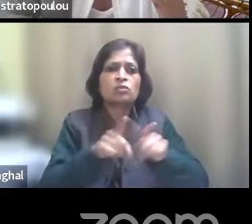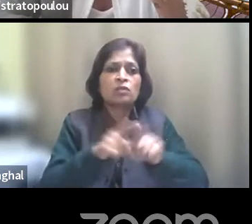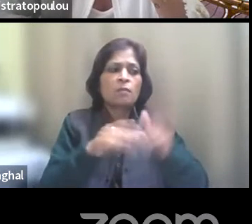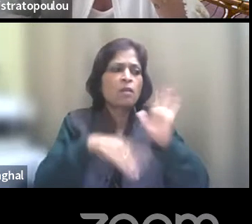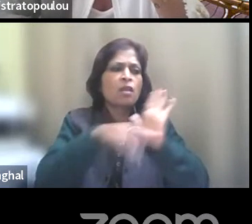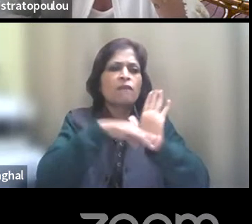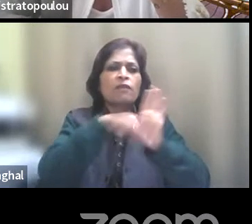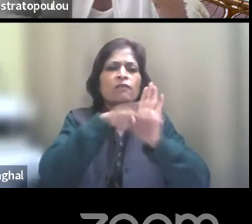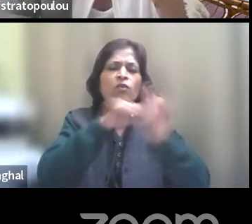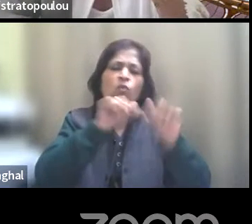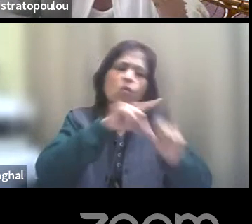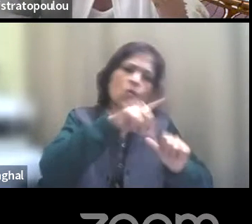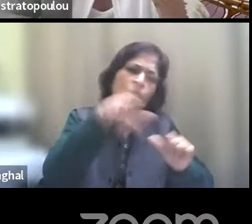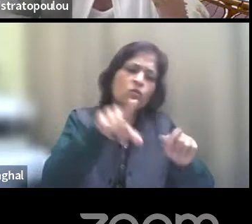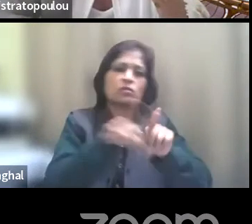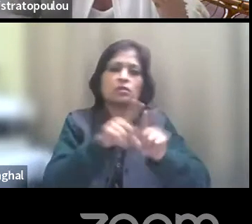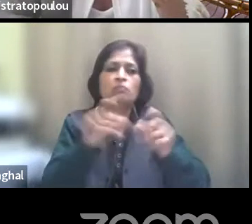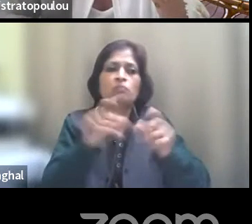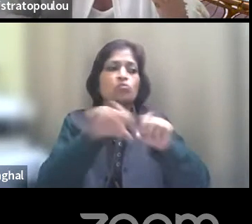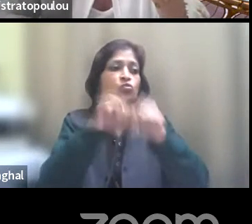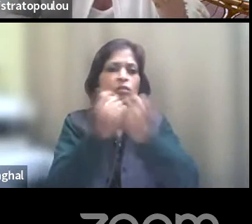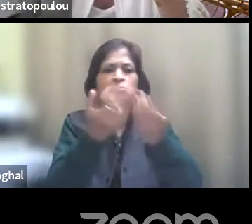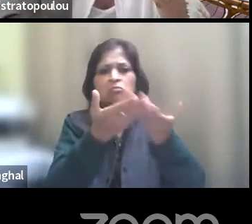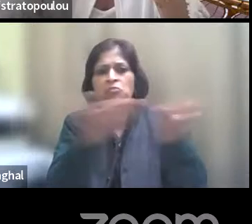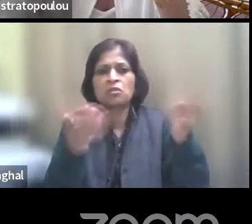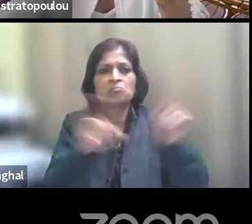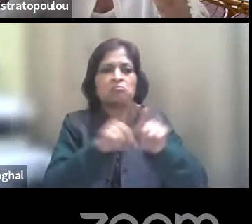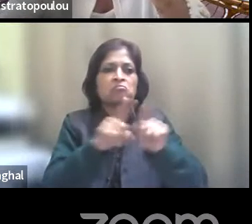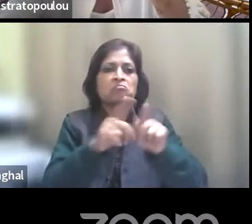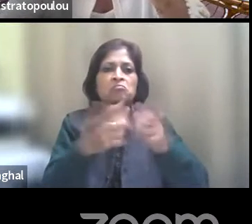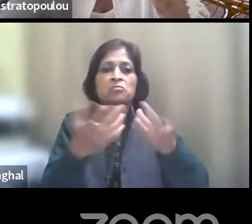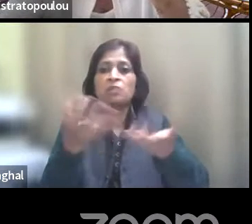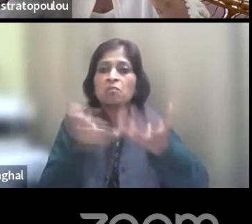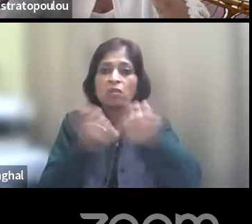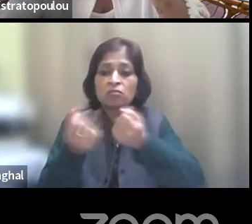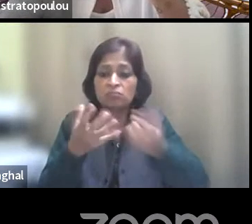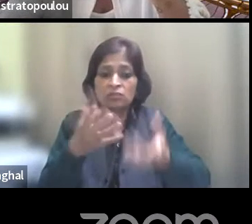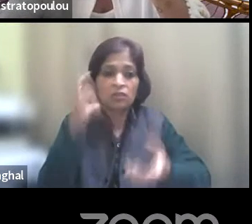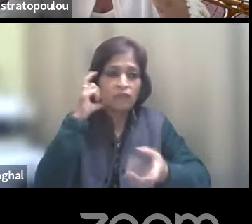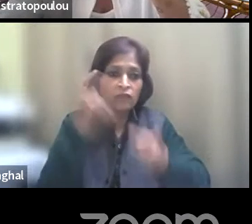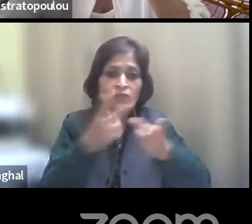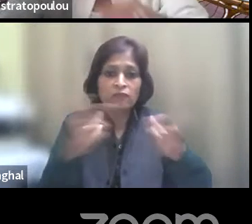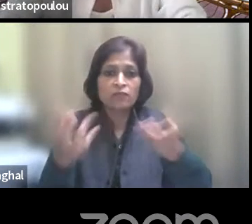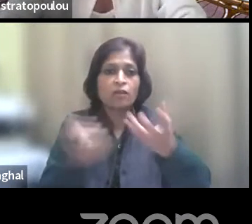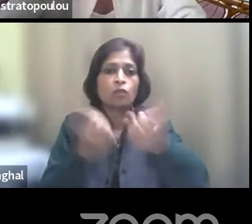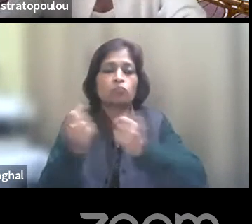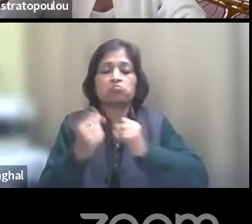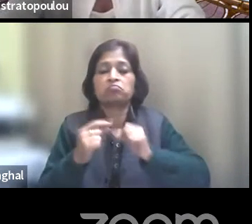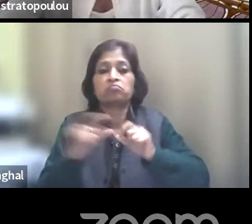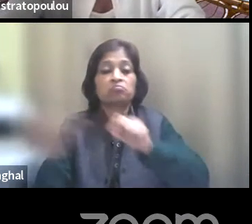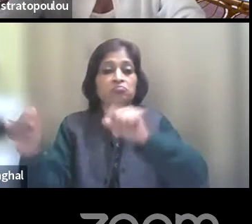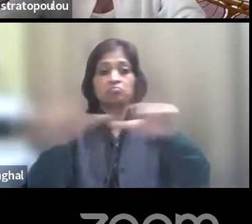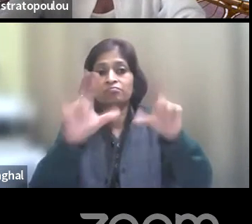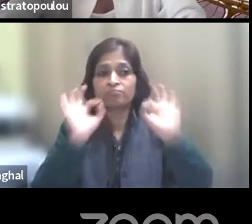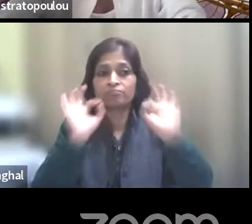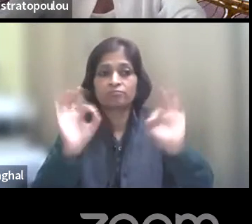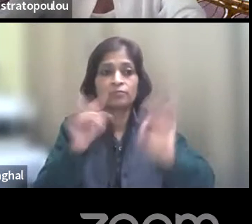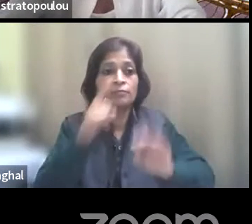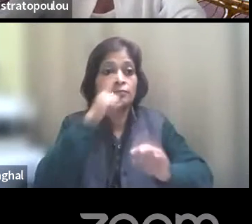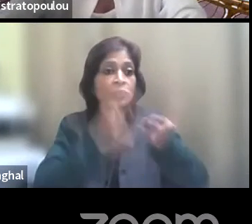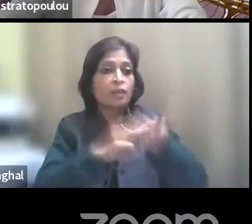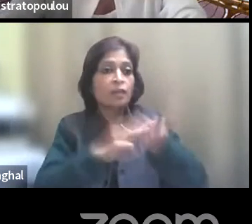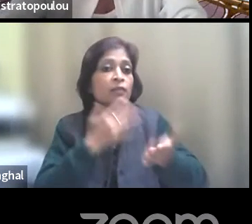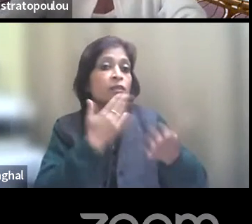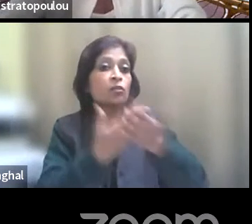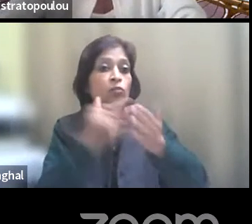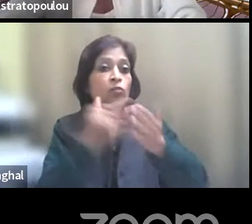and every strata of society. So it was a lovely, clear presentation. Thank you very much, Maria, on behalf of